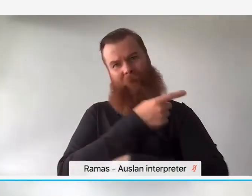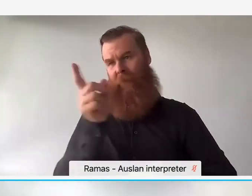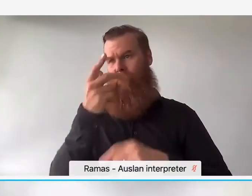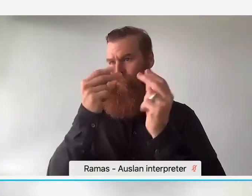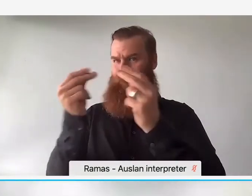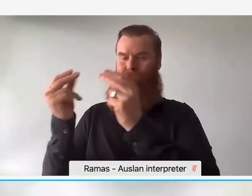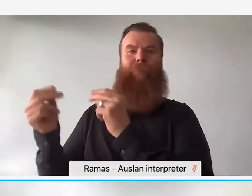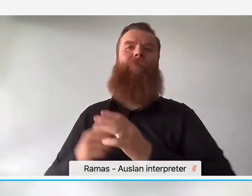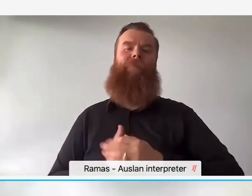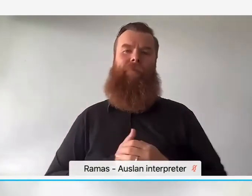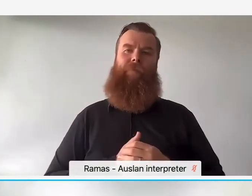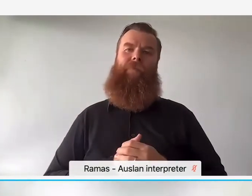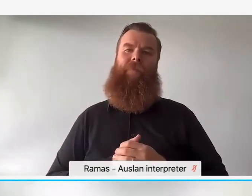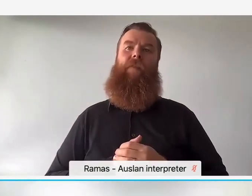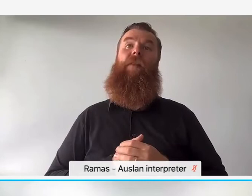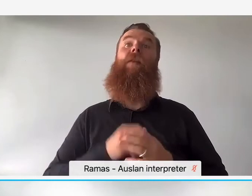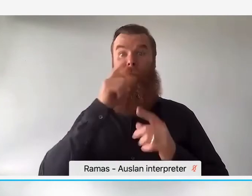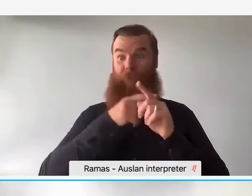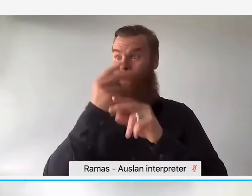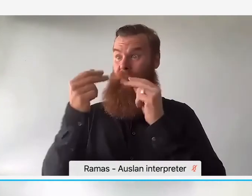vaccination before they could commence a shift.